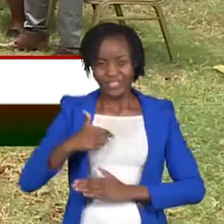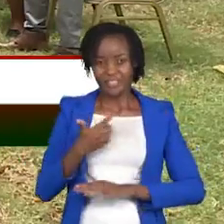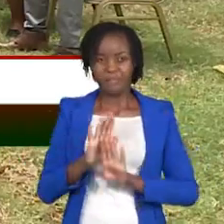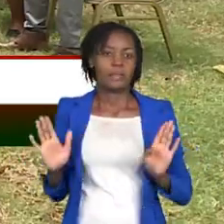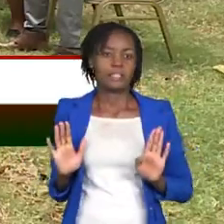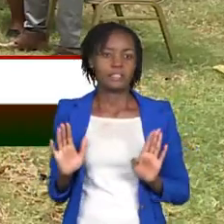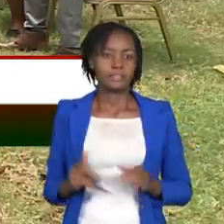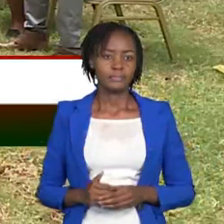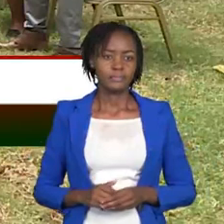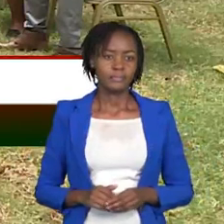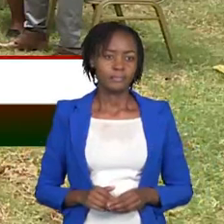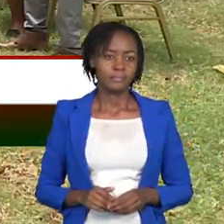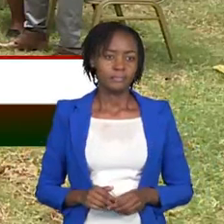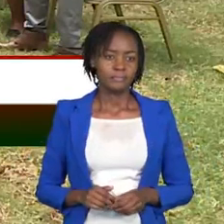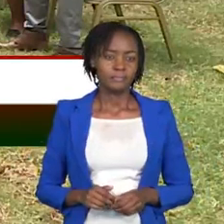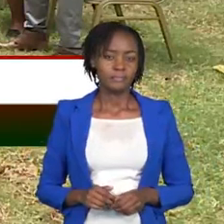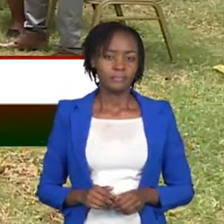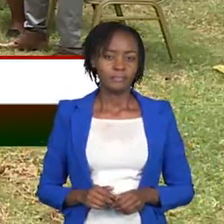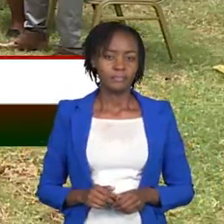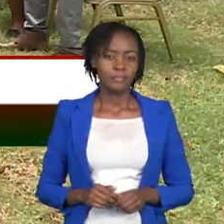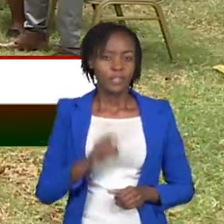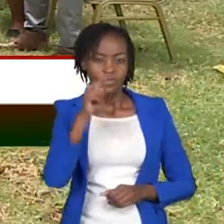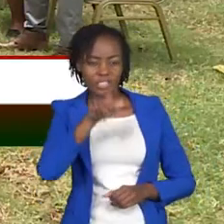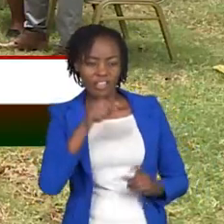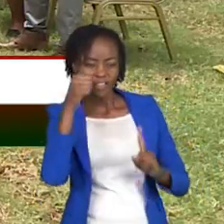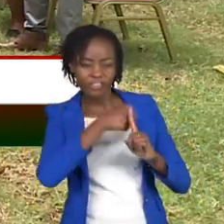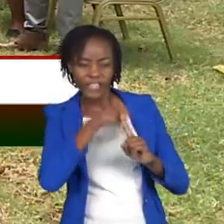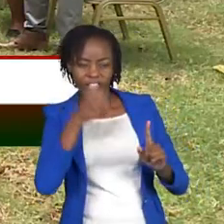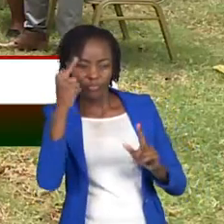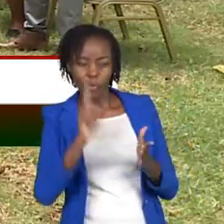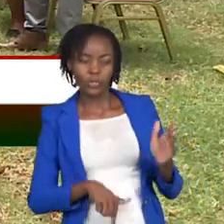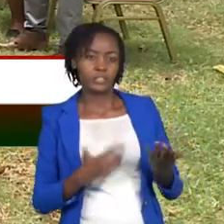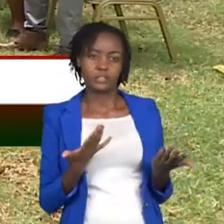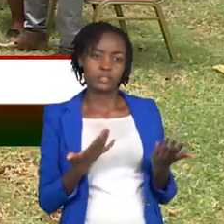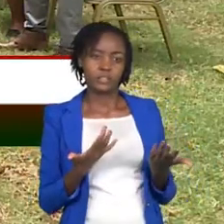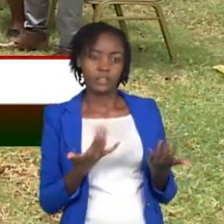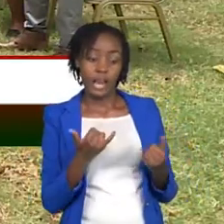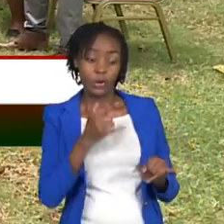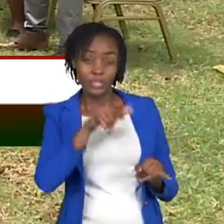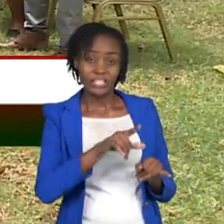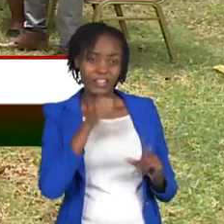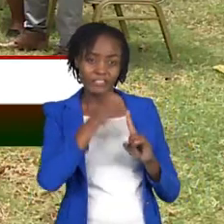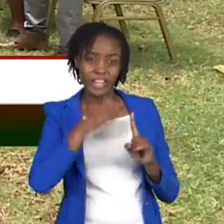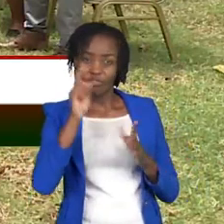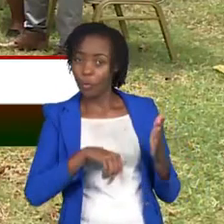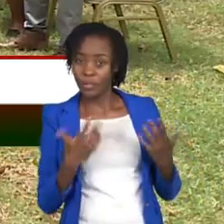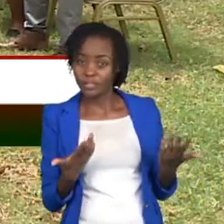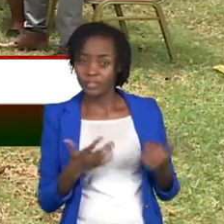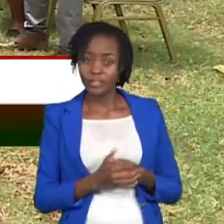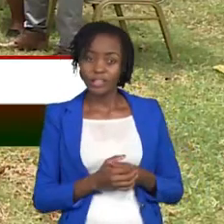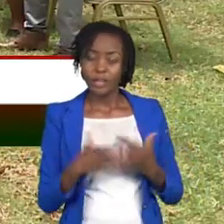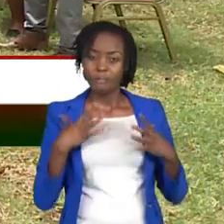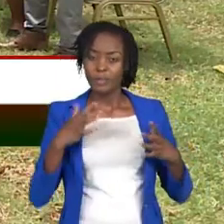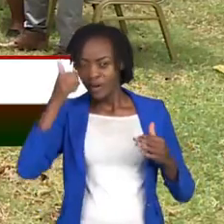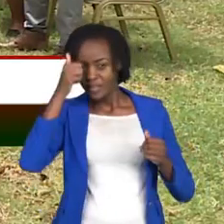passing it on to Jane. What are you fighting for as a youth in this time? What will you be remembered for? Will you be termed